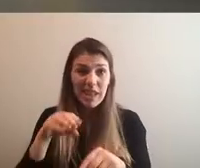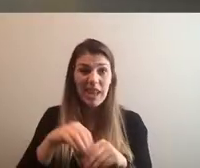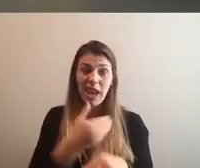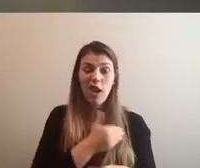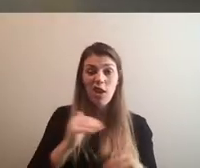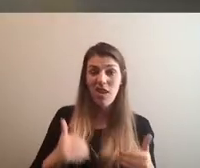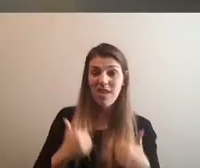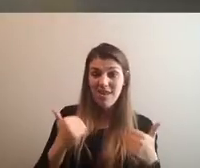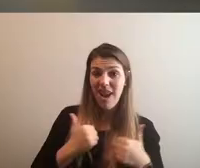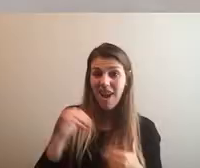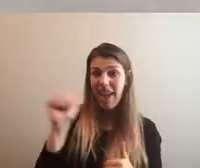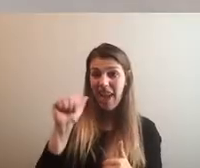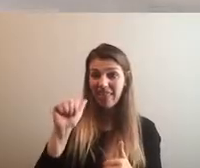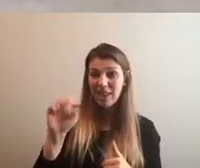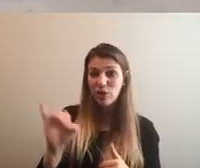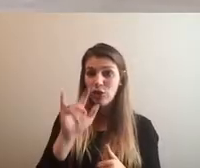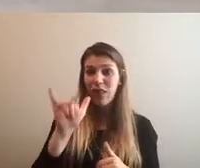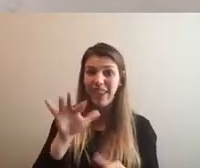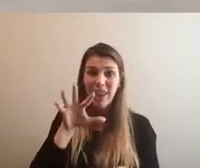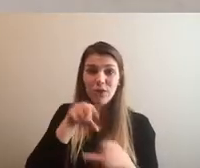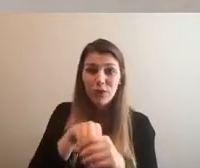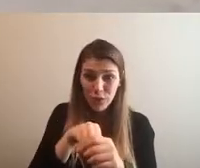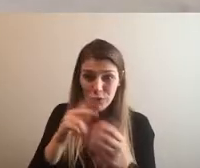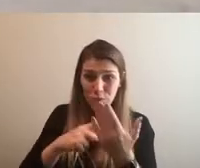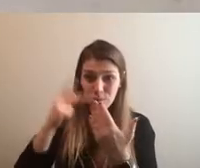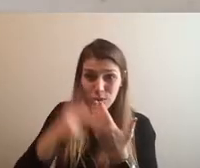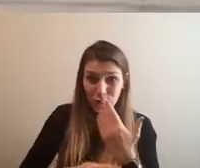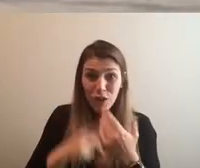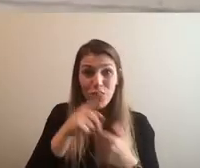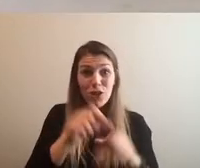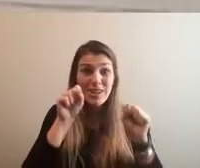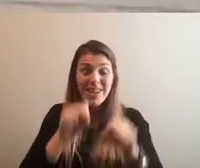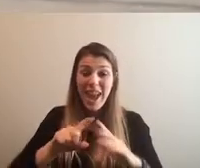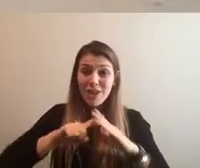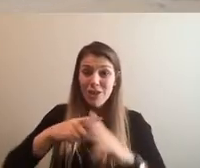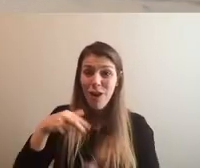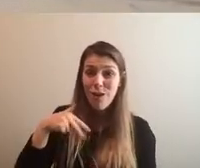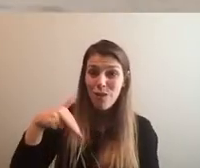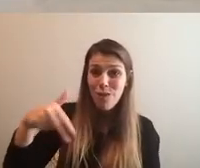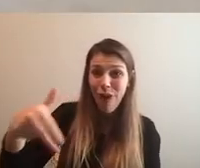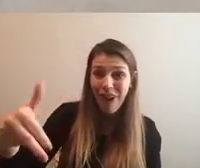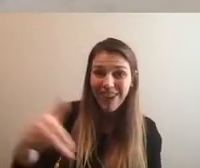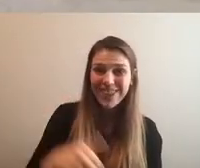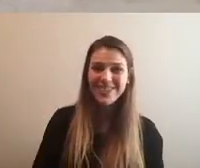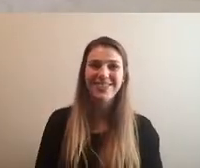Athletes Early Intervention Program, Suba actually started to walk.